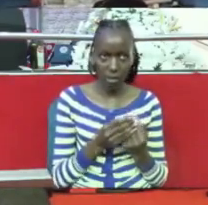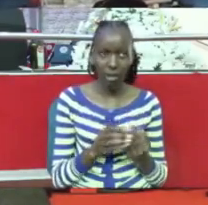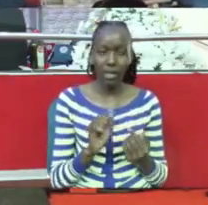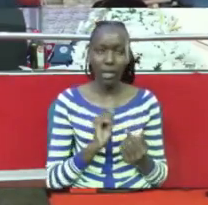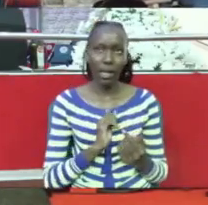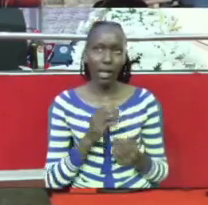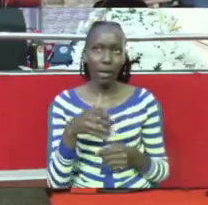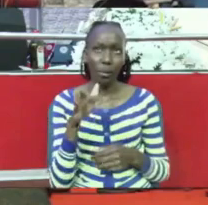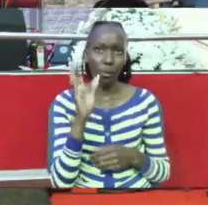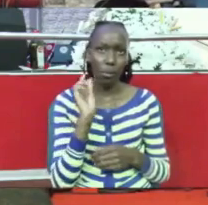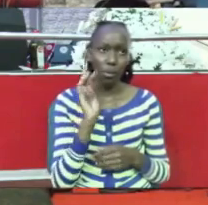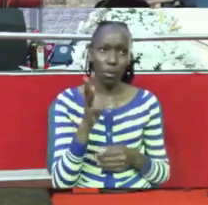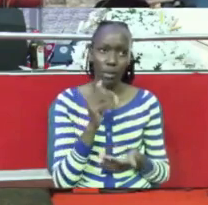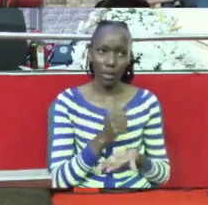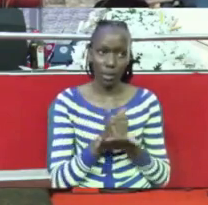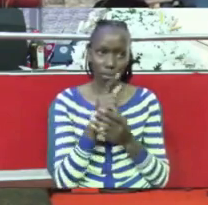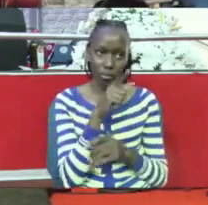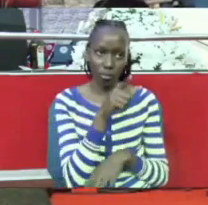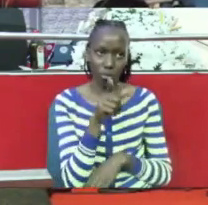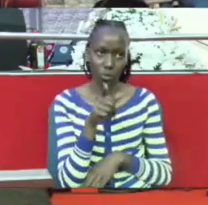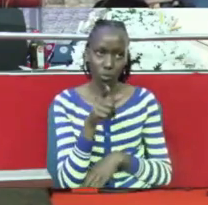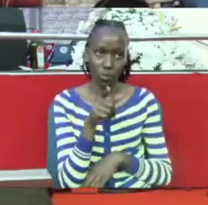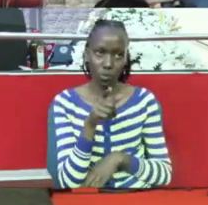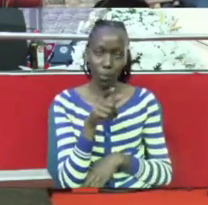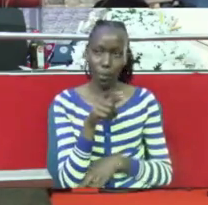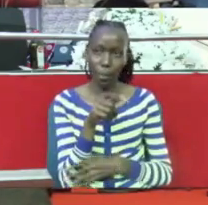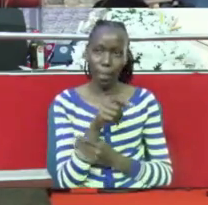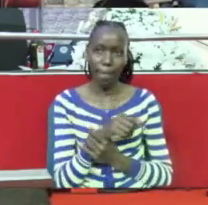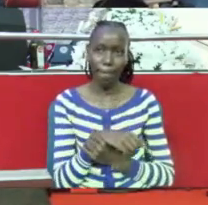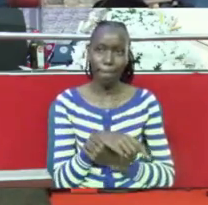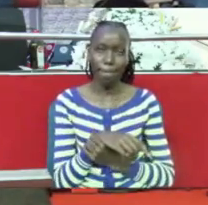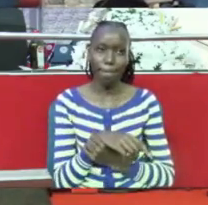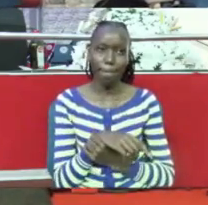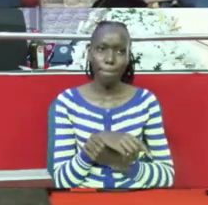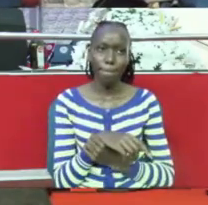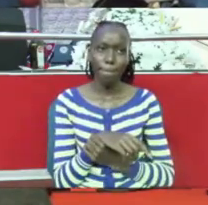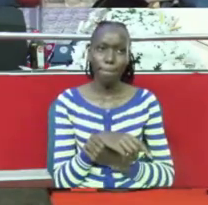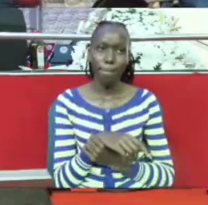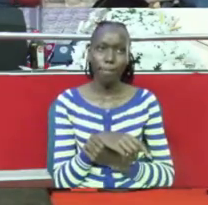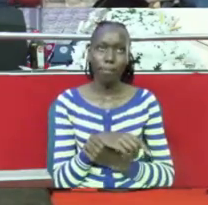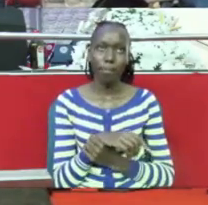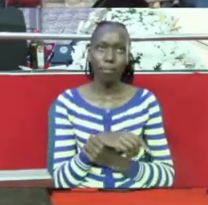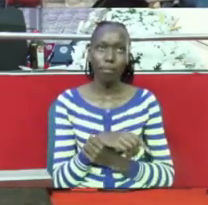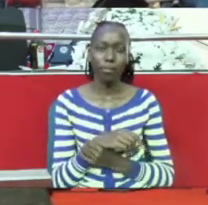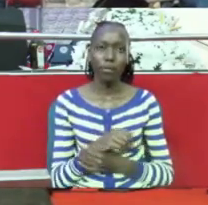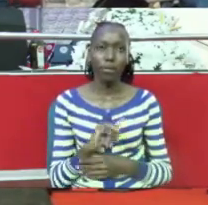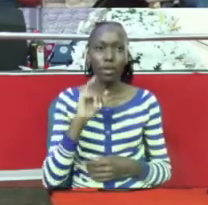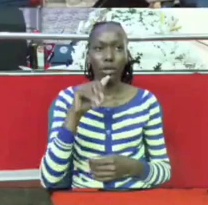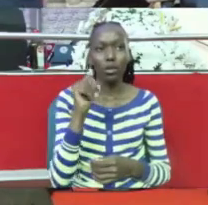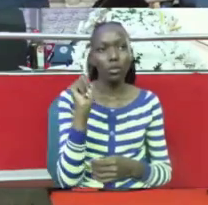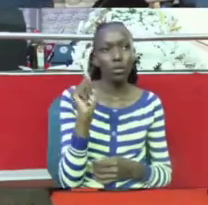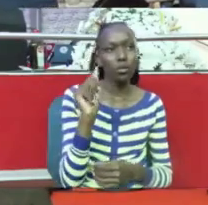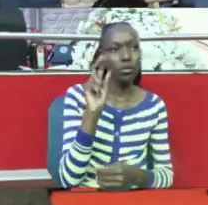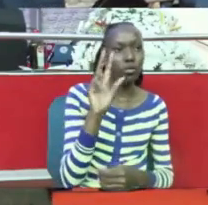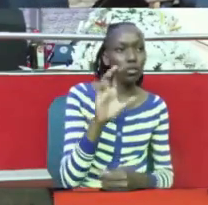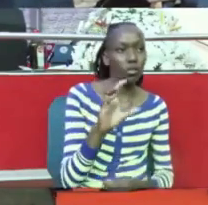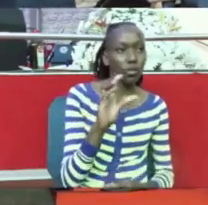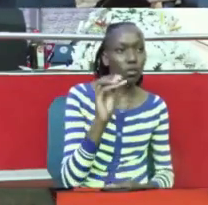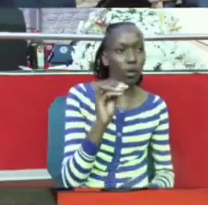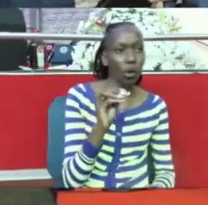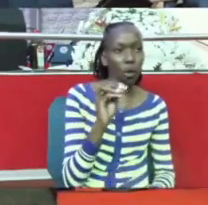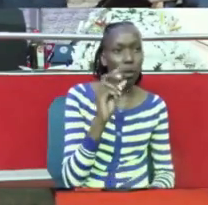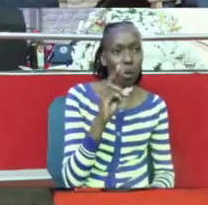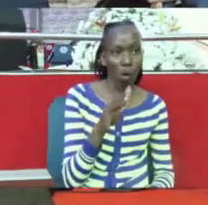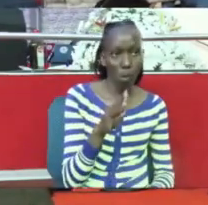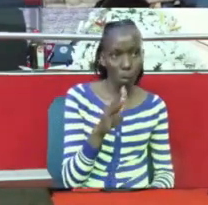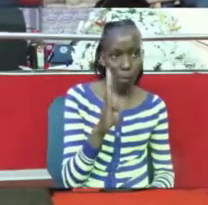you. Nitakusaidia. You know Jacob, you know his name, the other name of Jacob is trickster. Jina lingine la Yakobo ni yule mjanja.